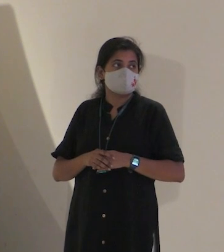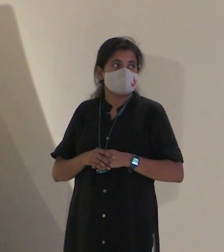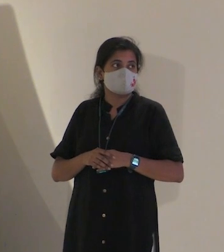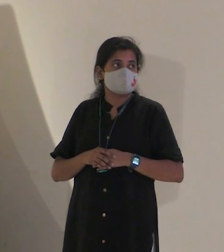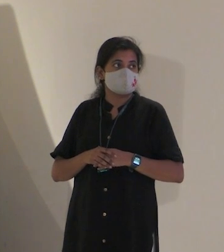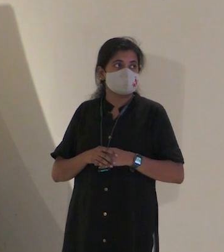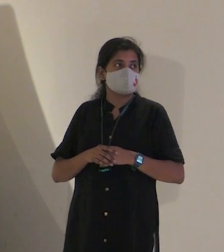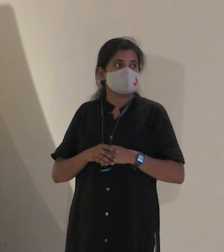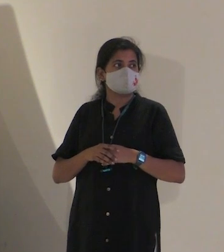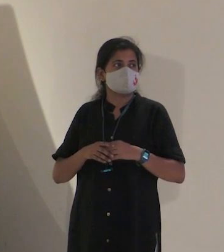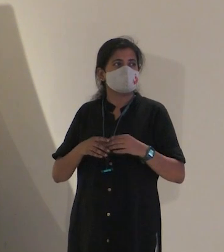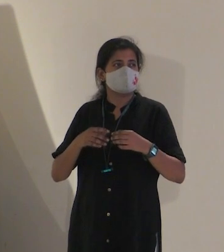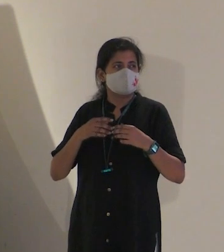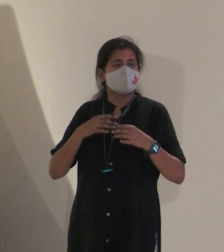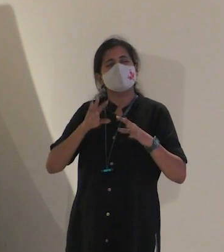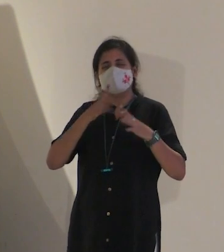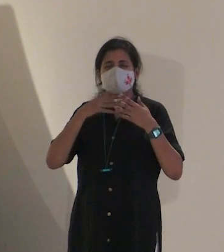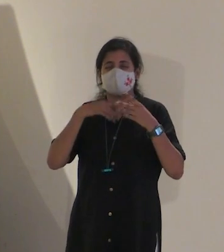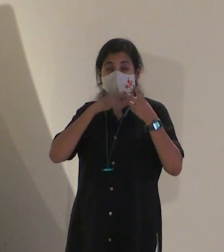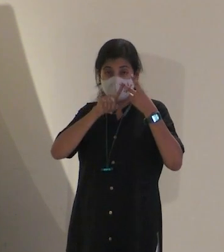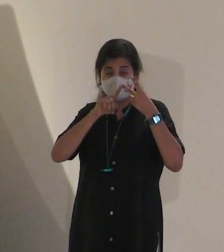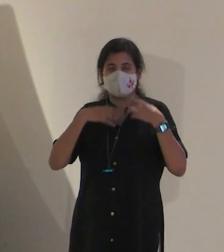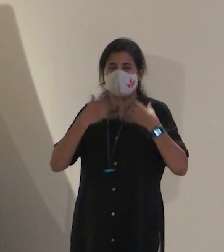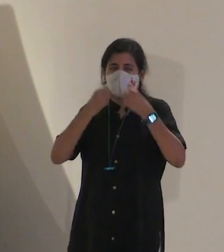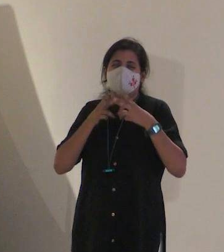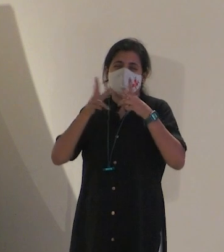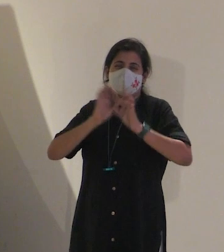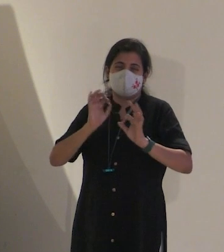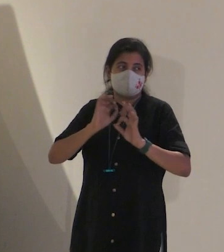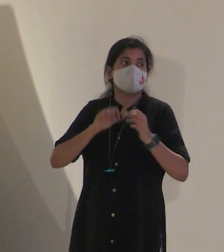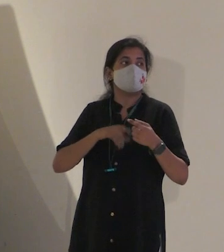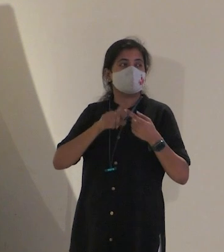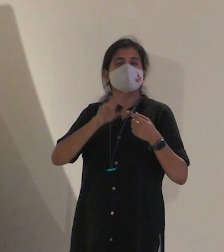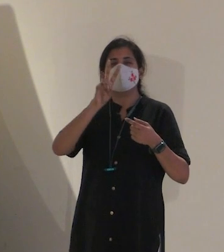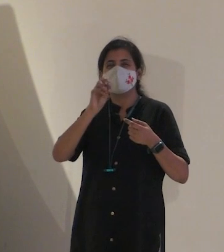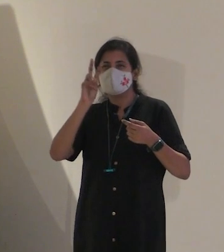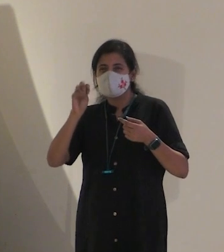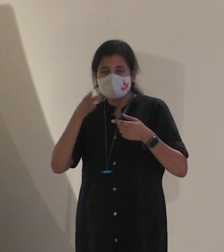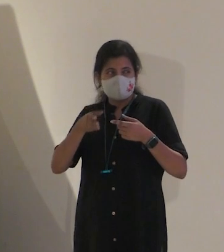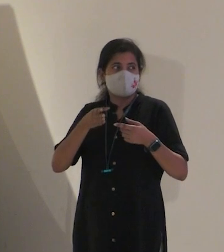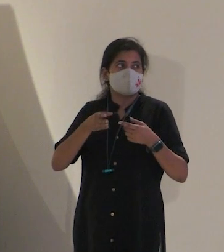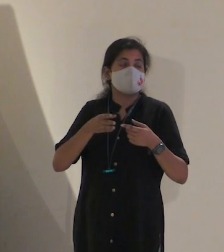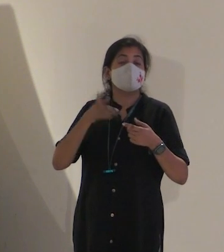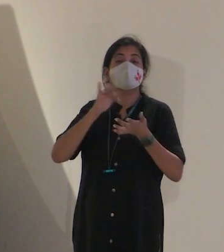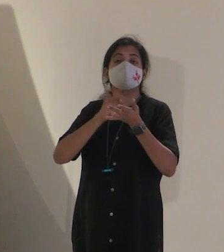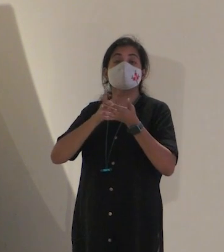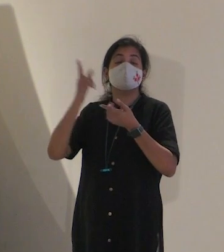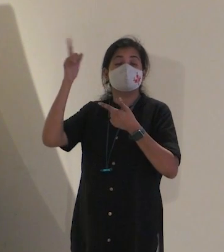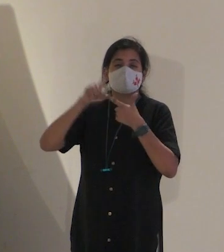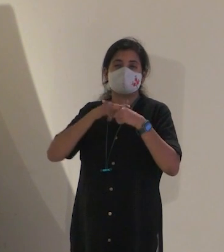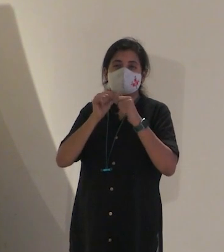So that's, I will skip the second exhibition, but we did another exhibition in 2020 very briefly on Jallianwala Bagh, which was